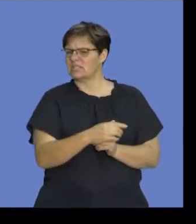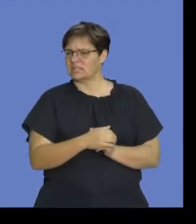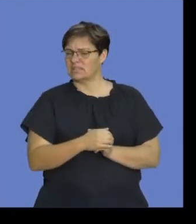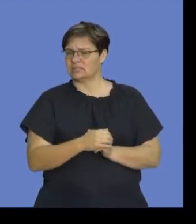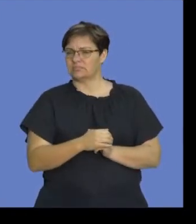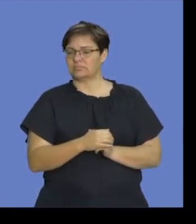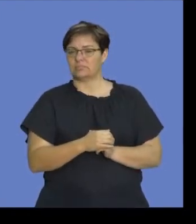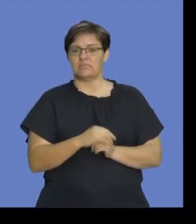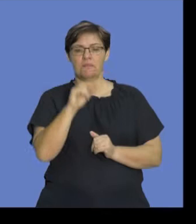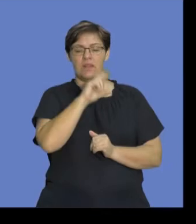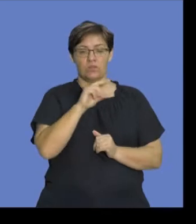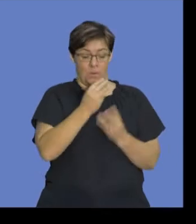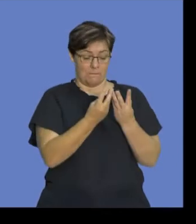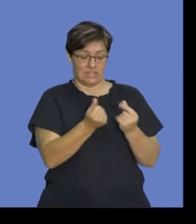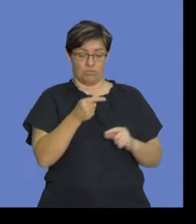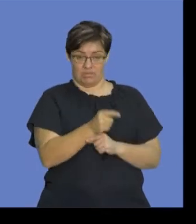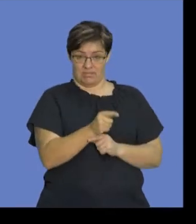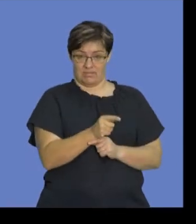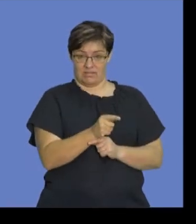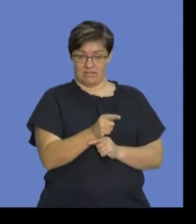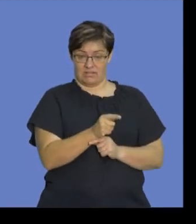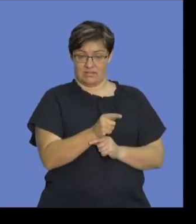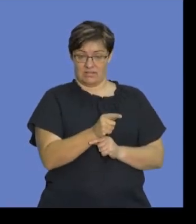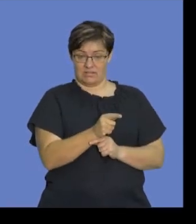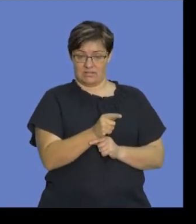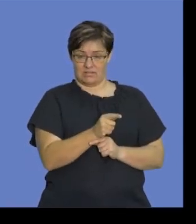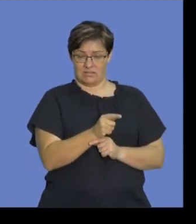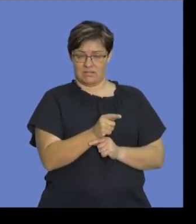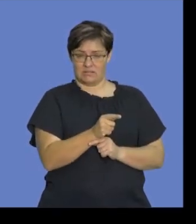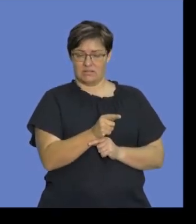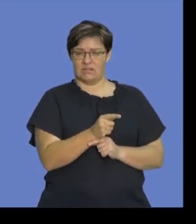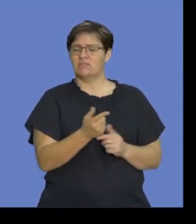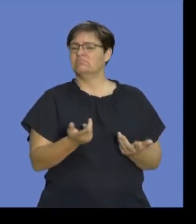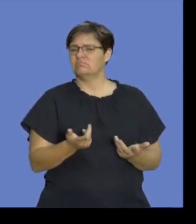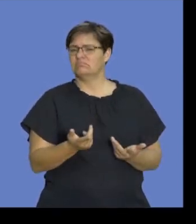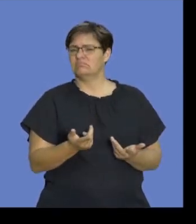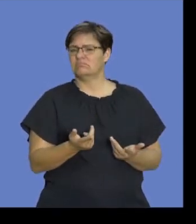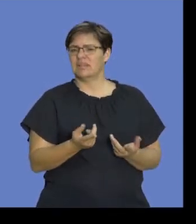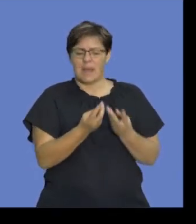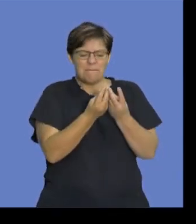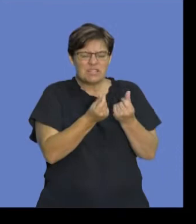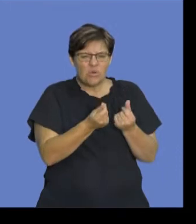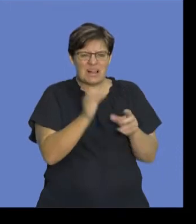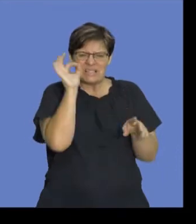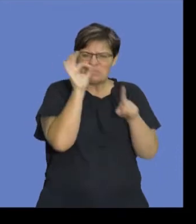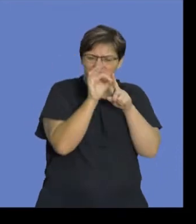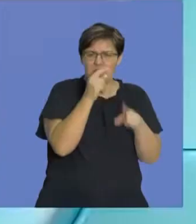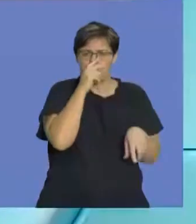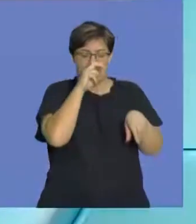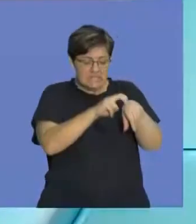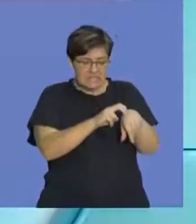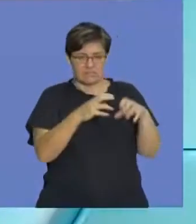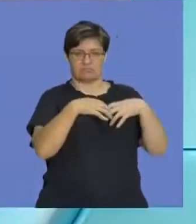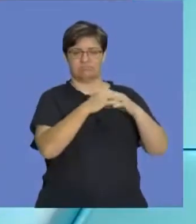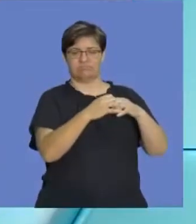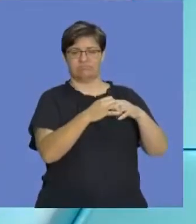Remember, when we're talking about materials, we're talking about the particular material that you are